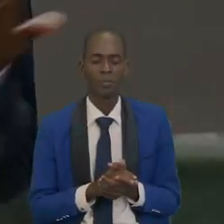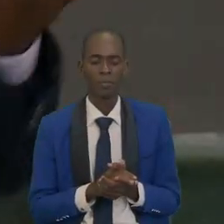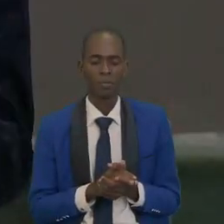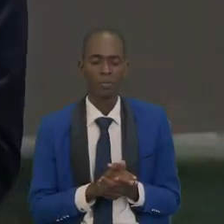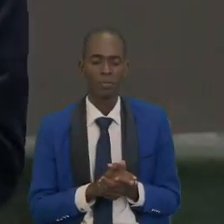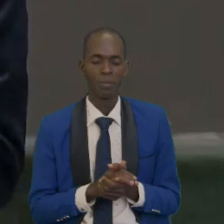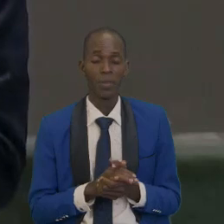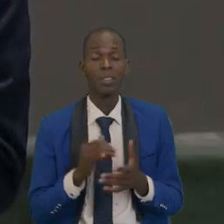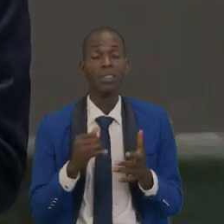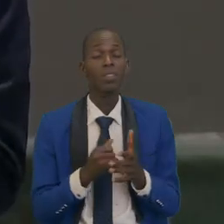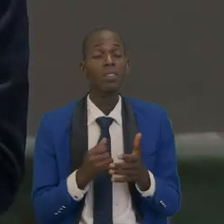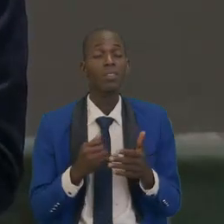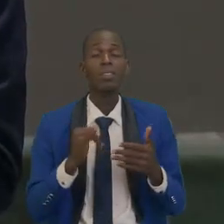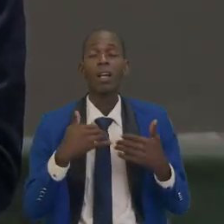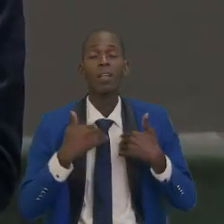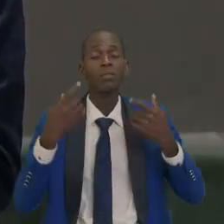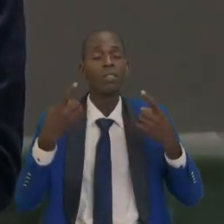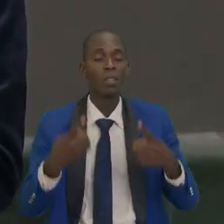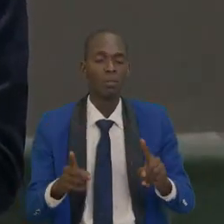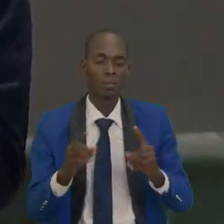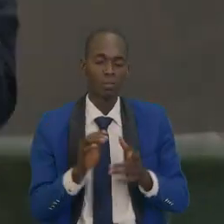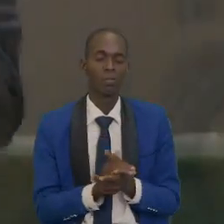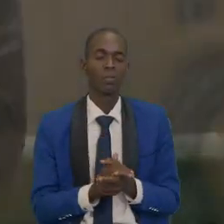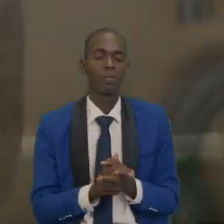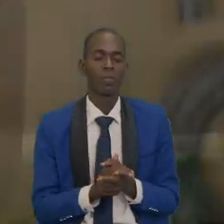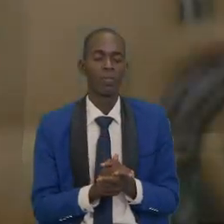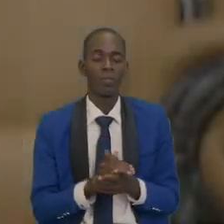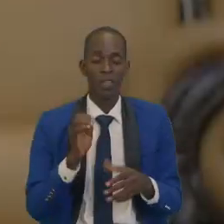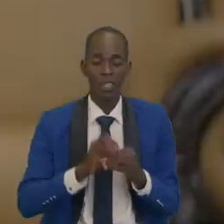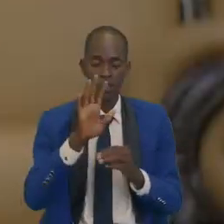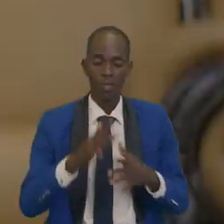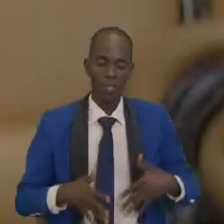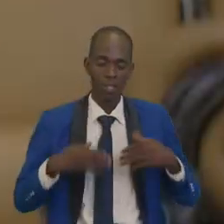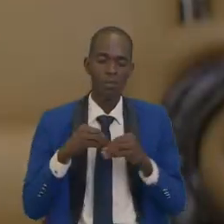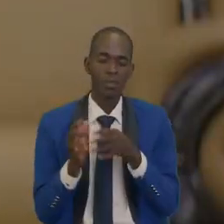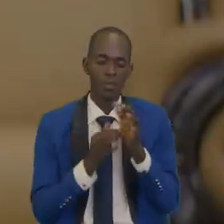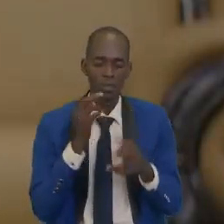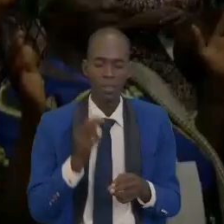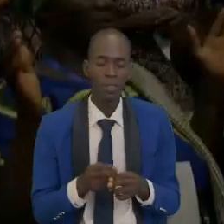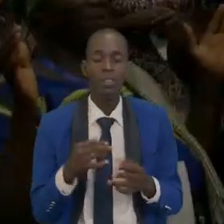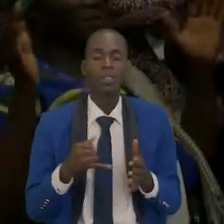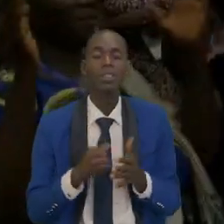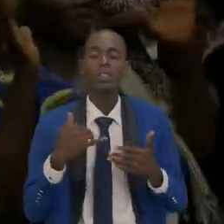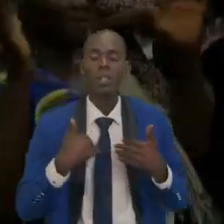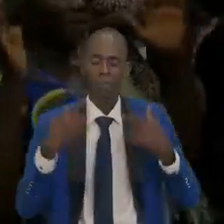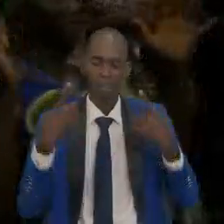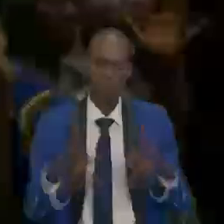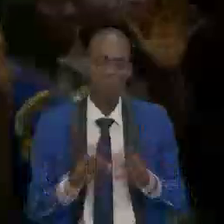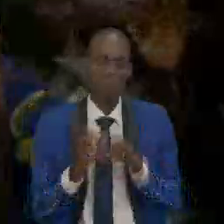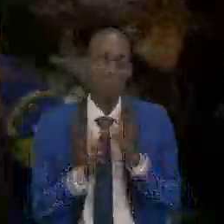it is done in your life it is not